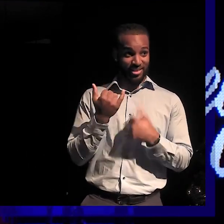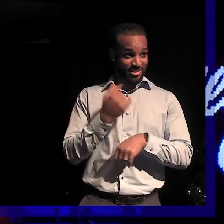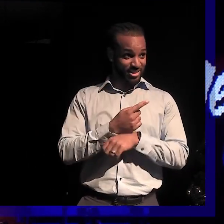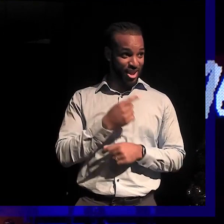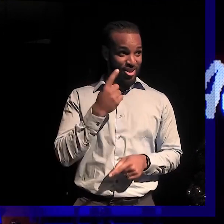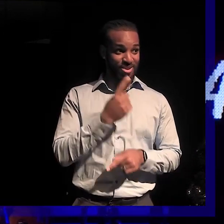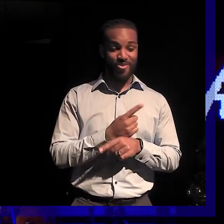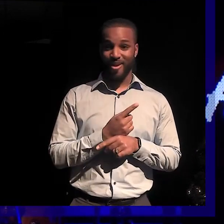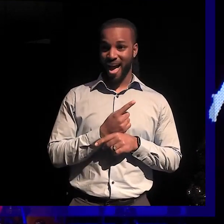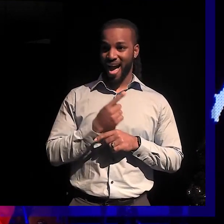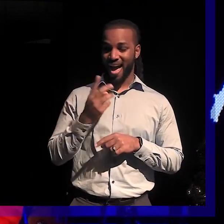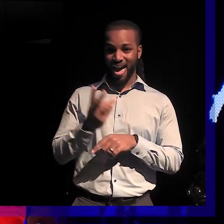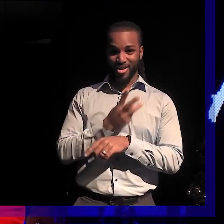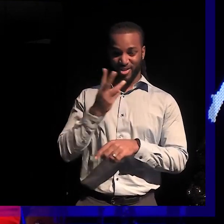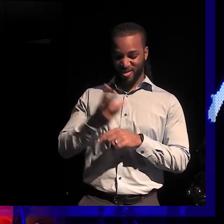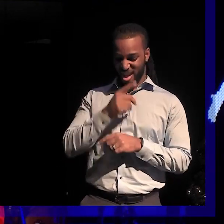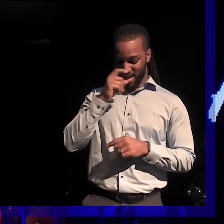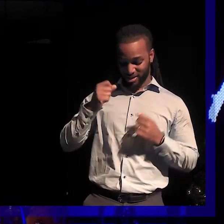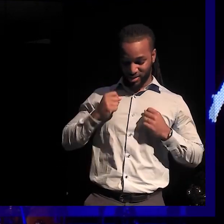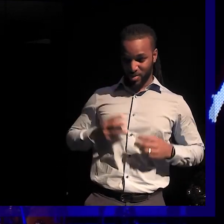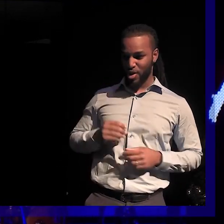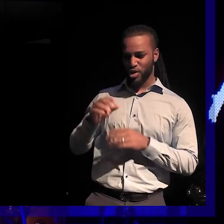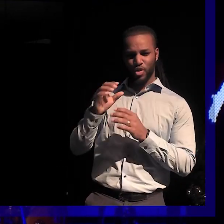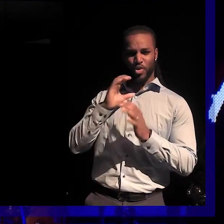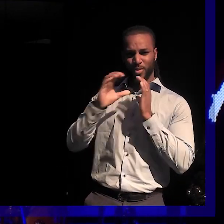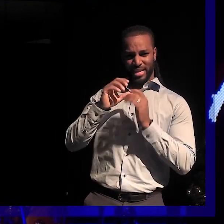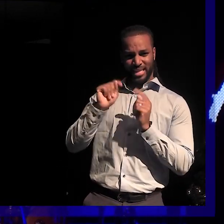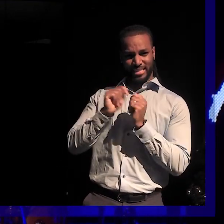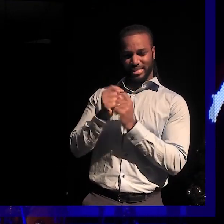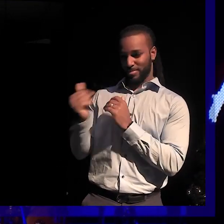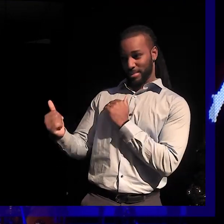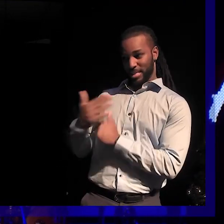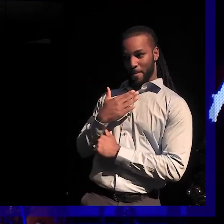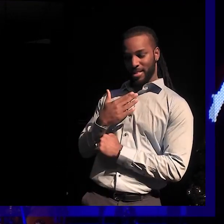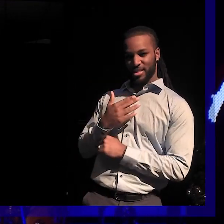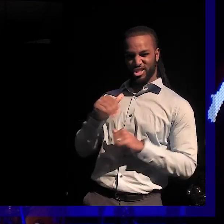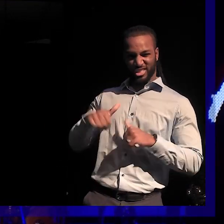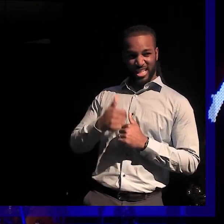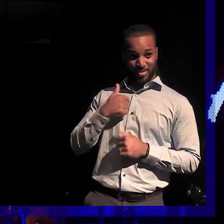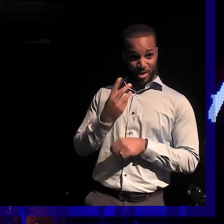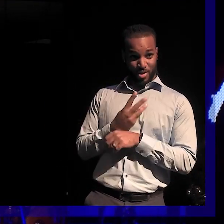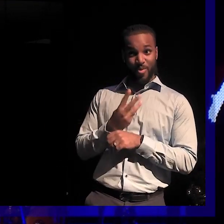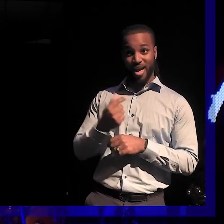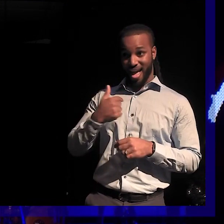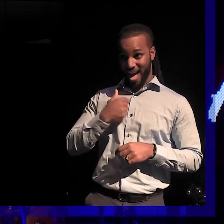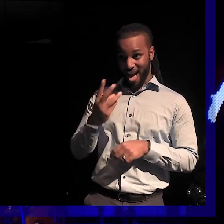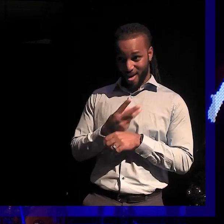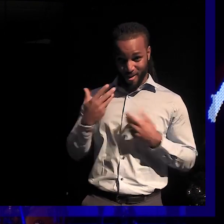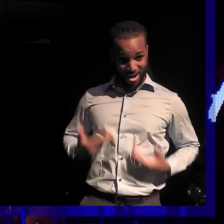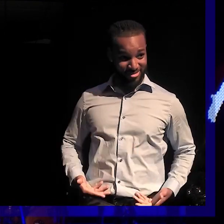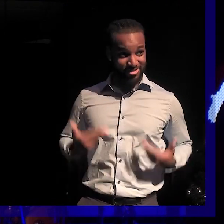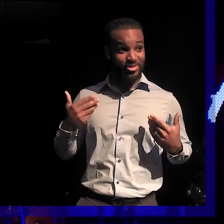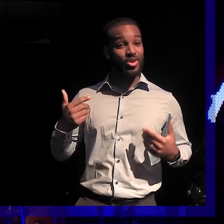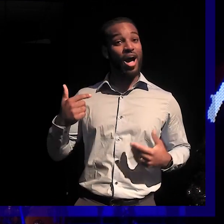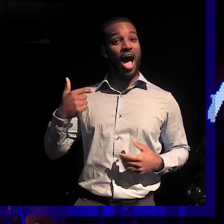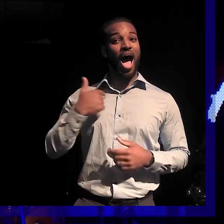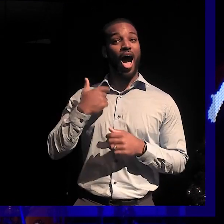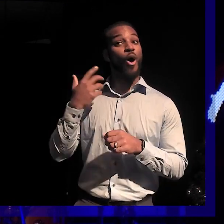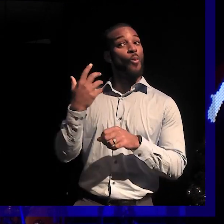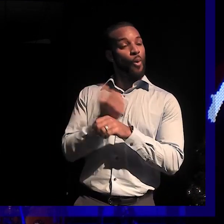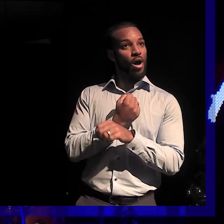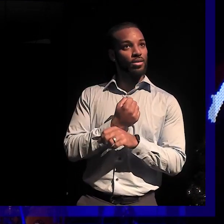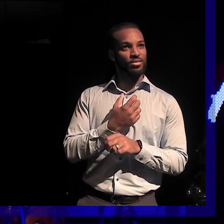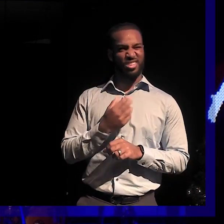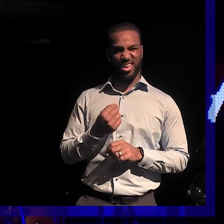Christmas sweater, and the communications team sent me this and dared me to wear it, and I have. So I've won, and